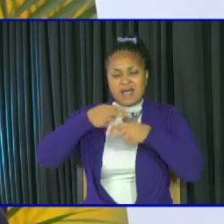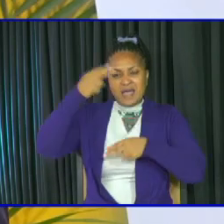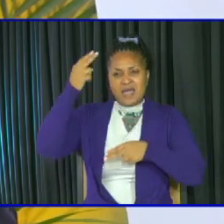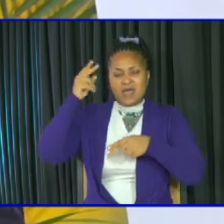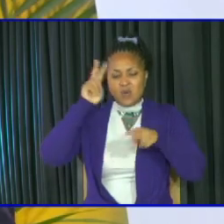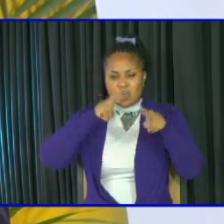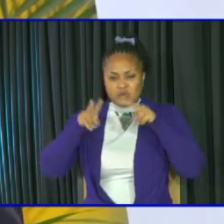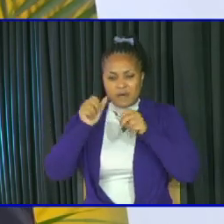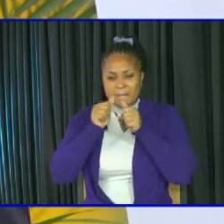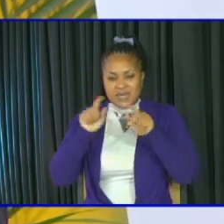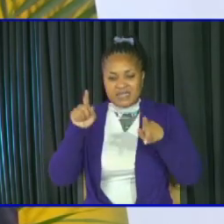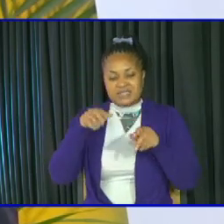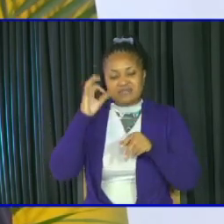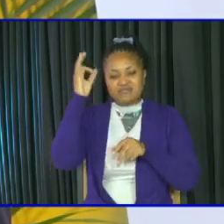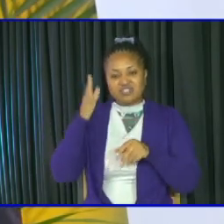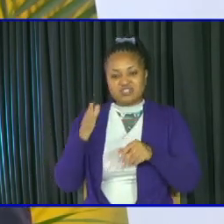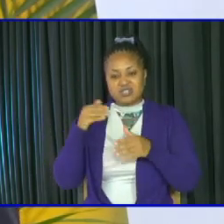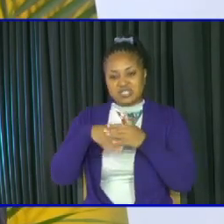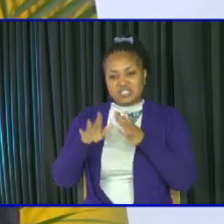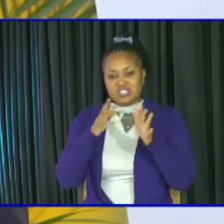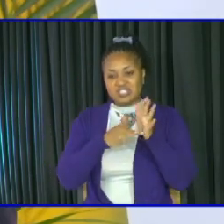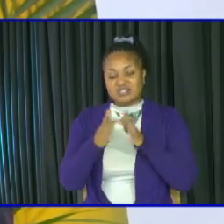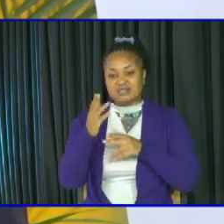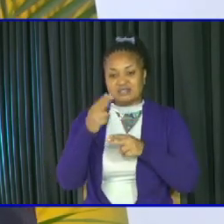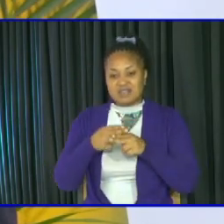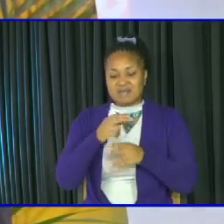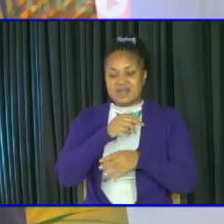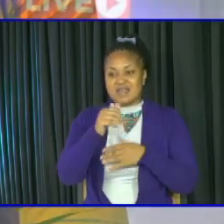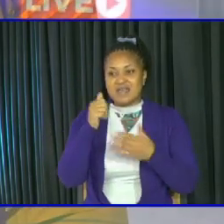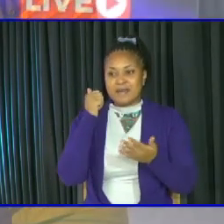preacher in Jesus' name. Amen.